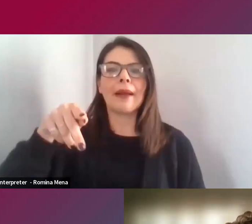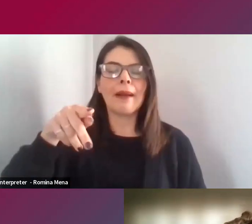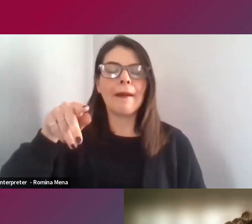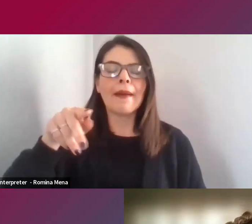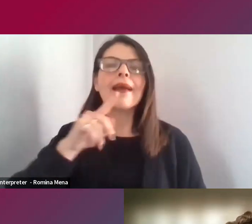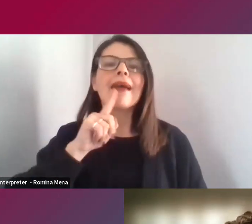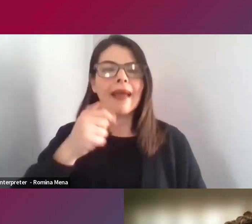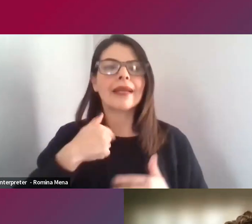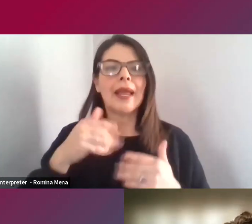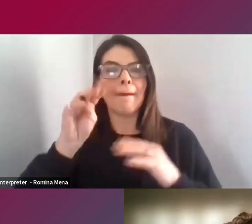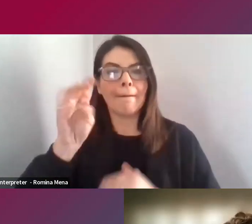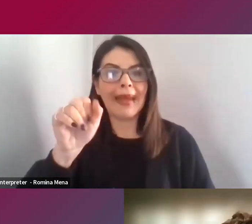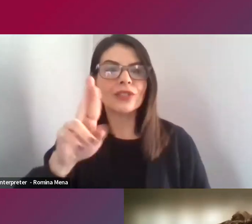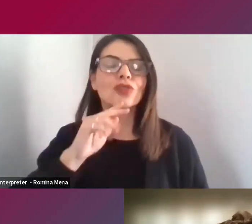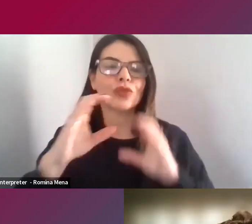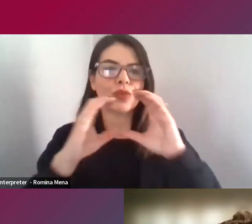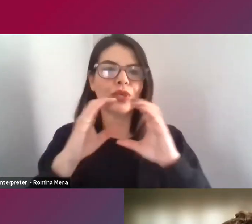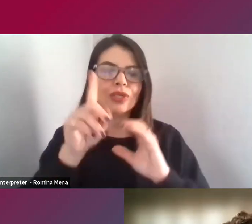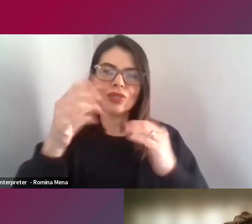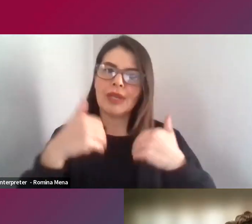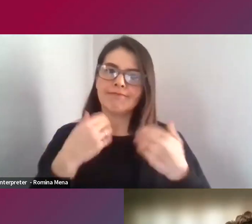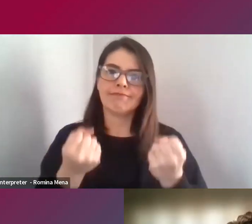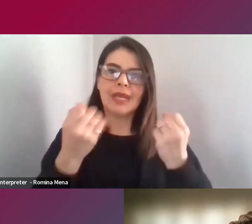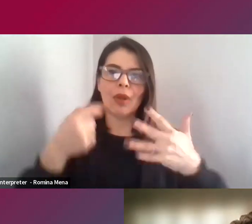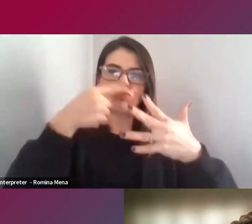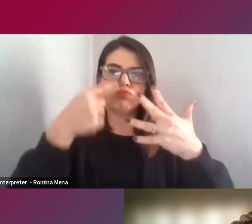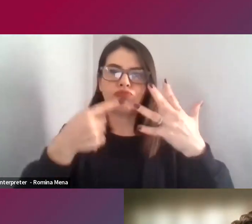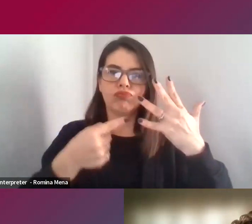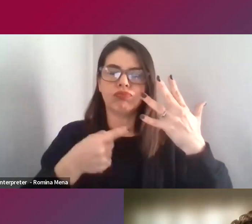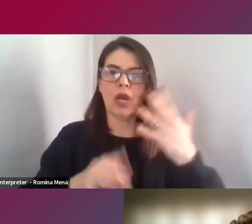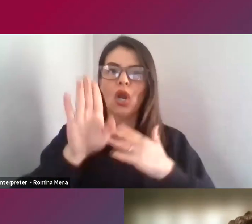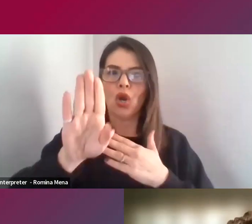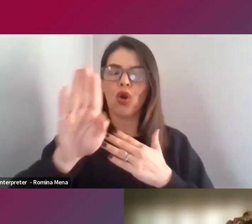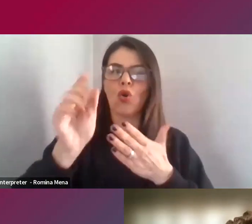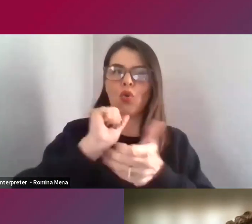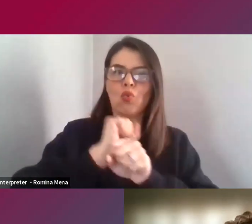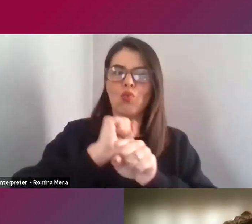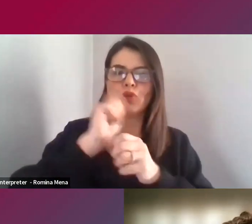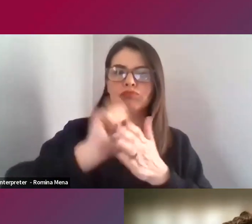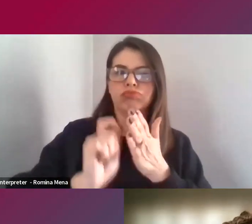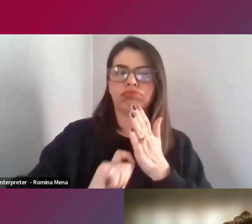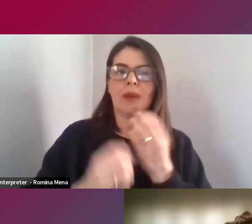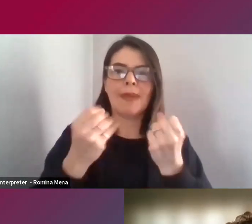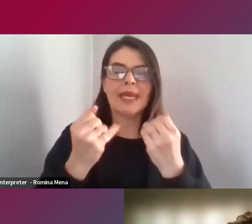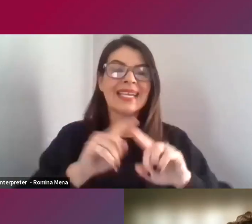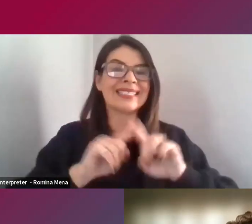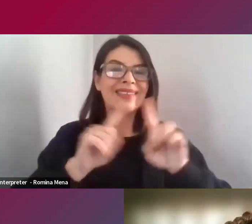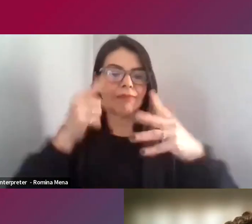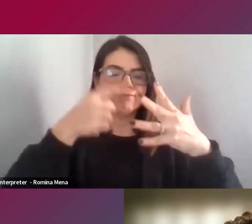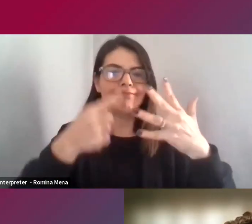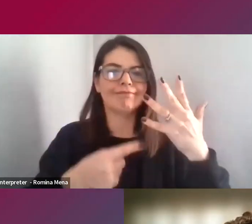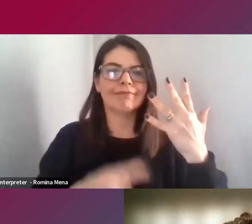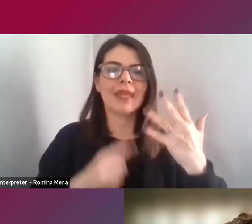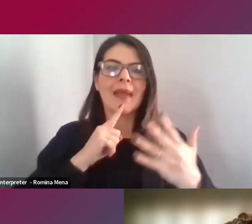in several top-tier research journals, including the Journal of Children and Media, Sex Roles, and